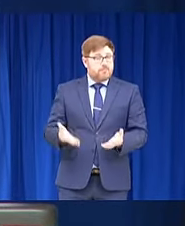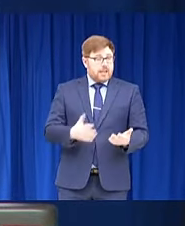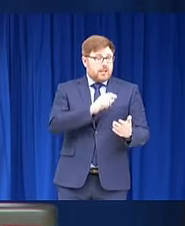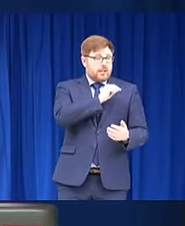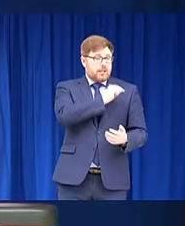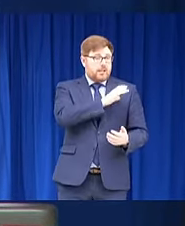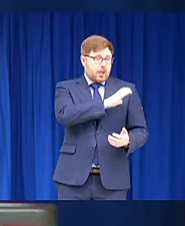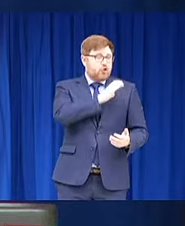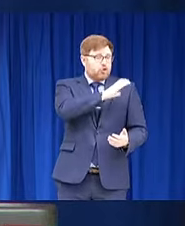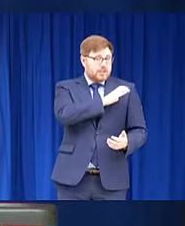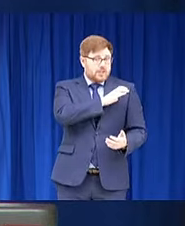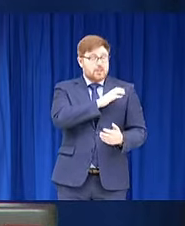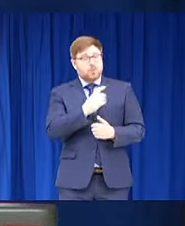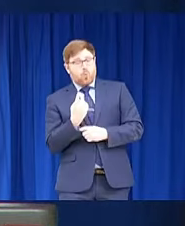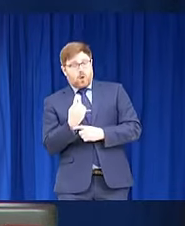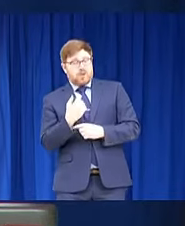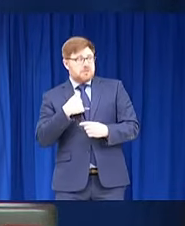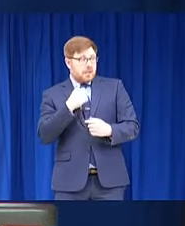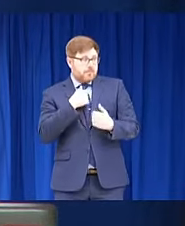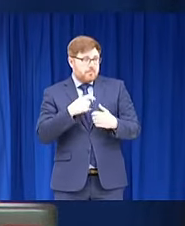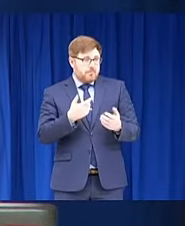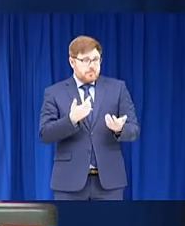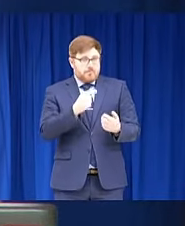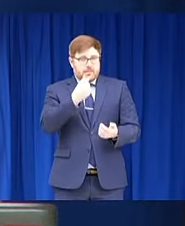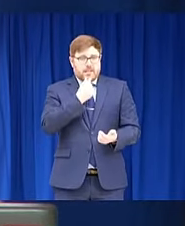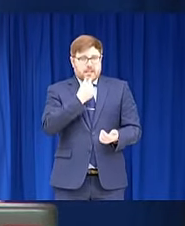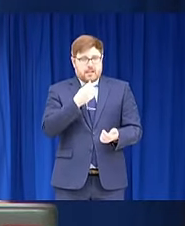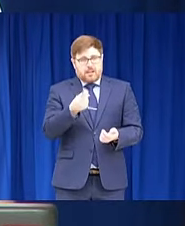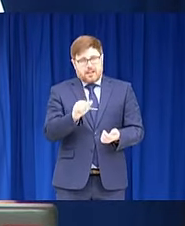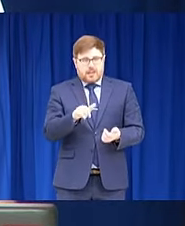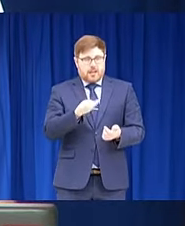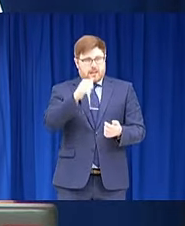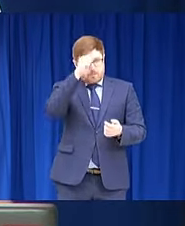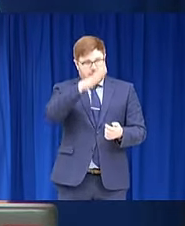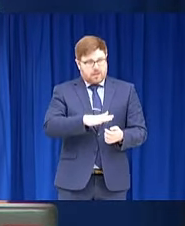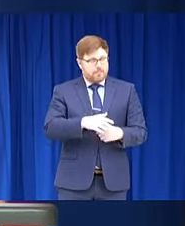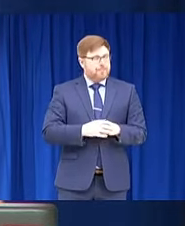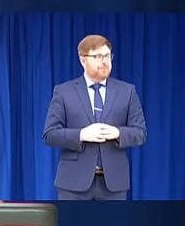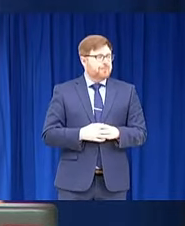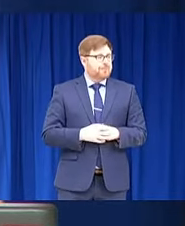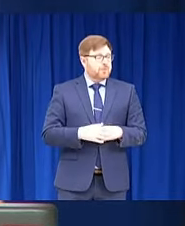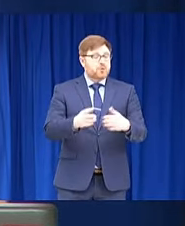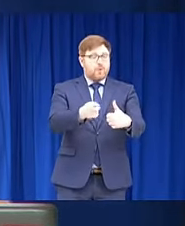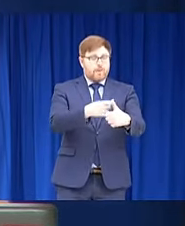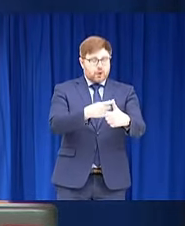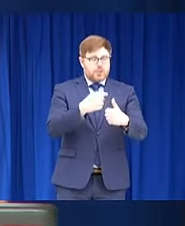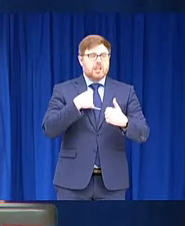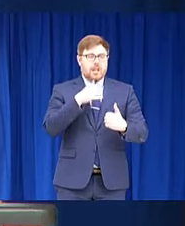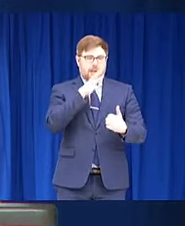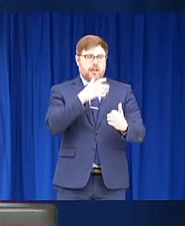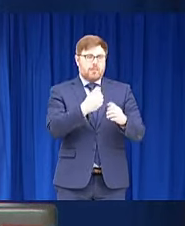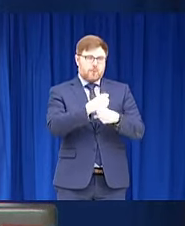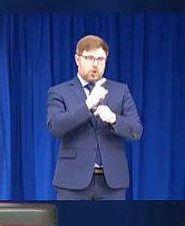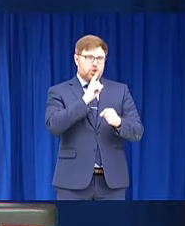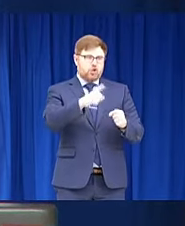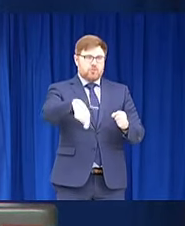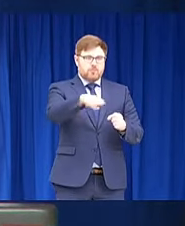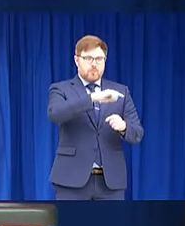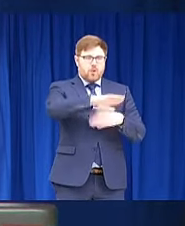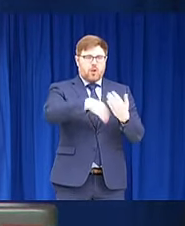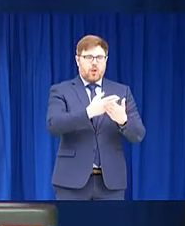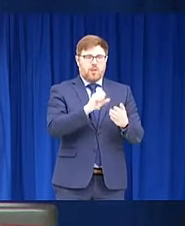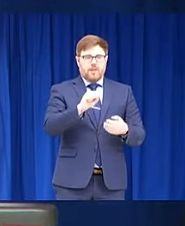man? Well, I'm doing a few things. First, I make myself visible to sailors and civilians in the